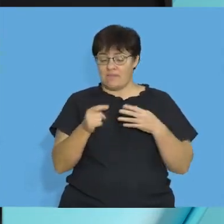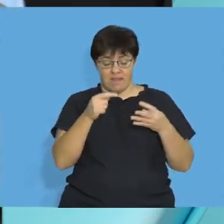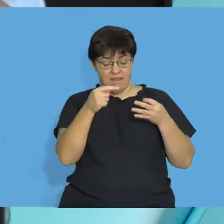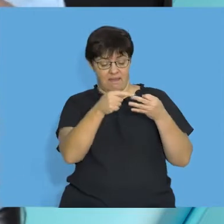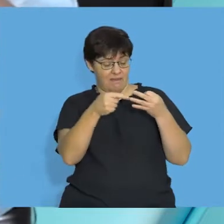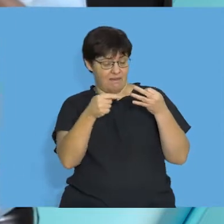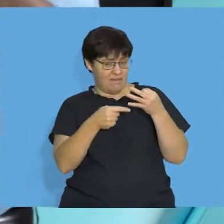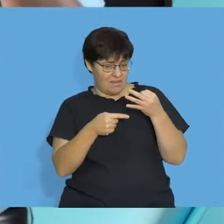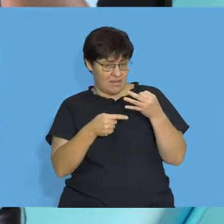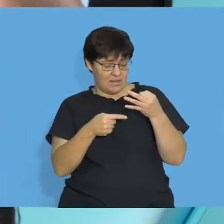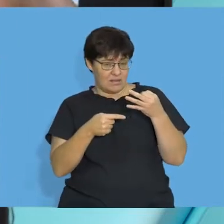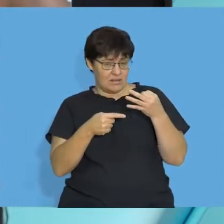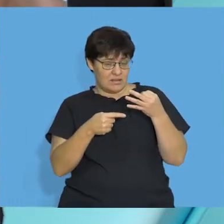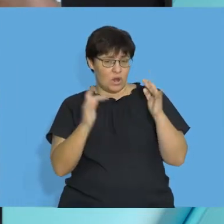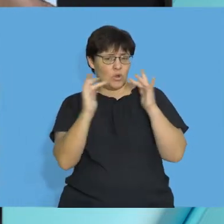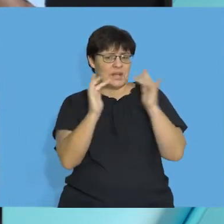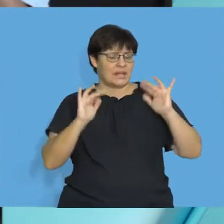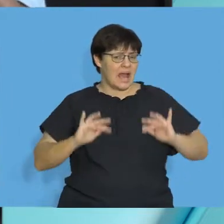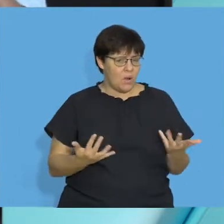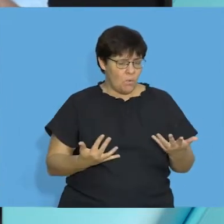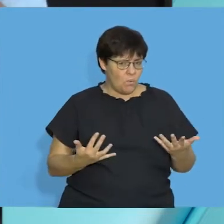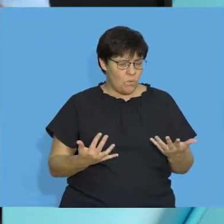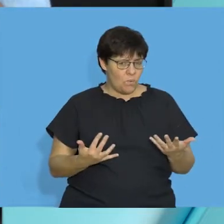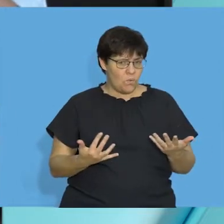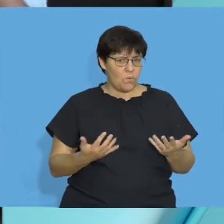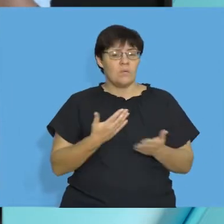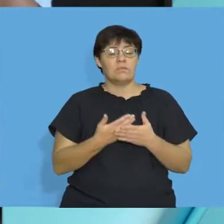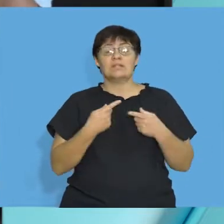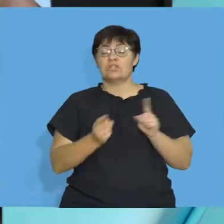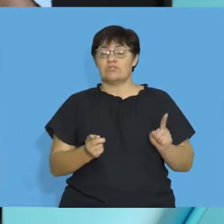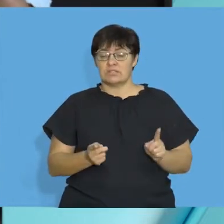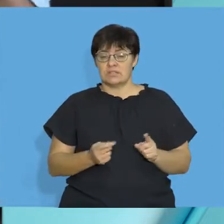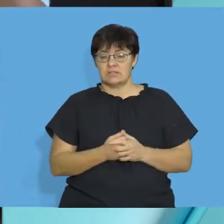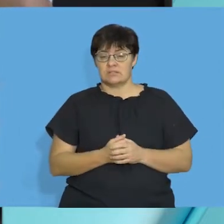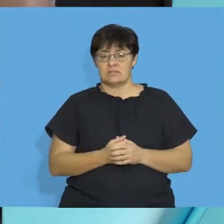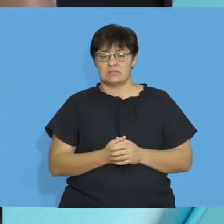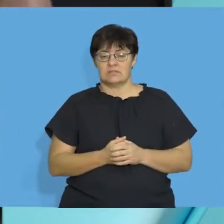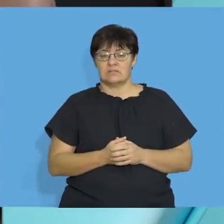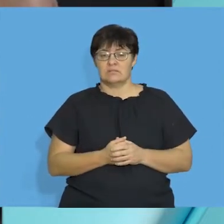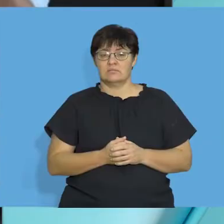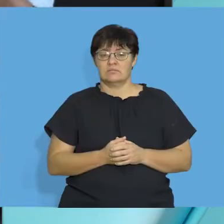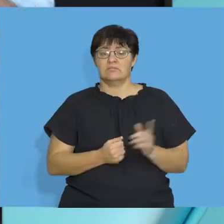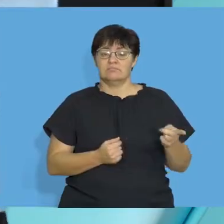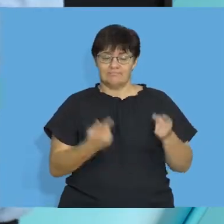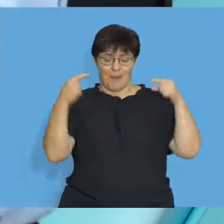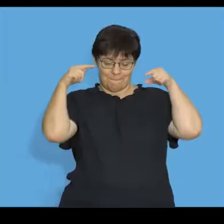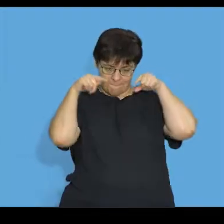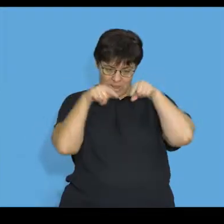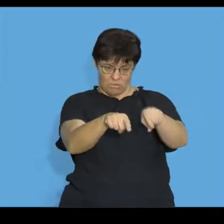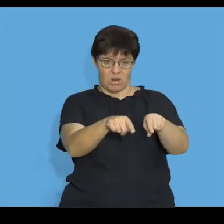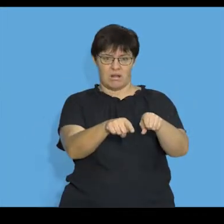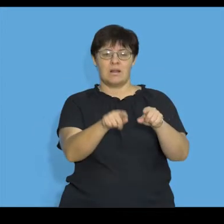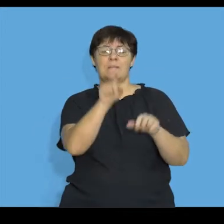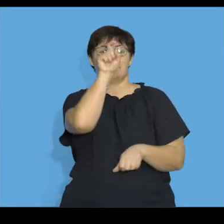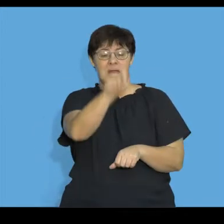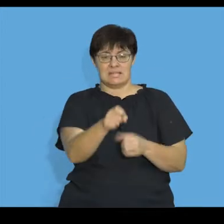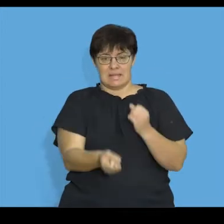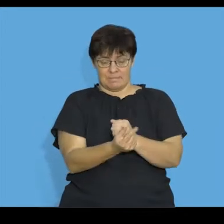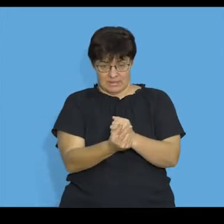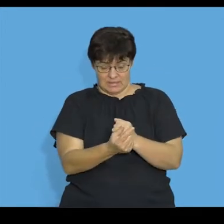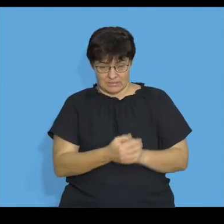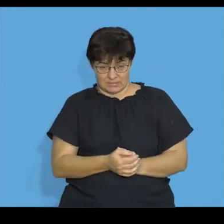always connect to measure potential difference. The connection is in parallel. So we must